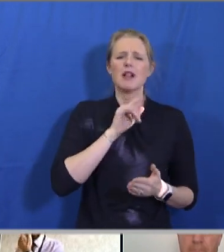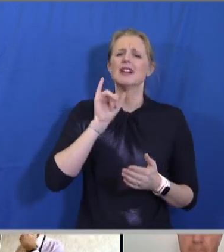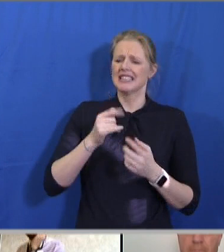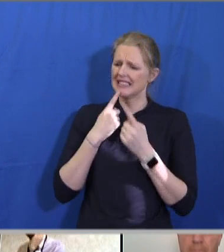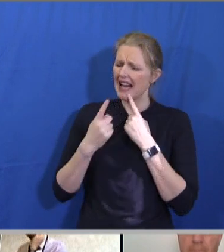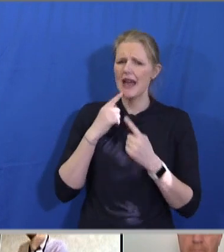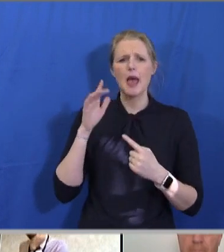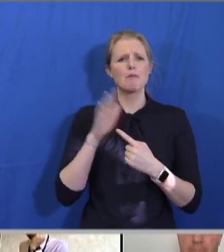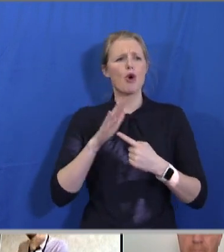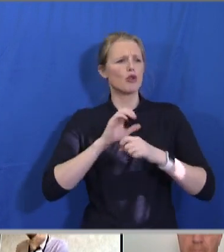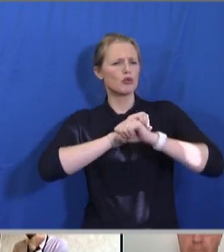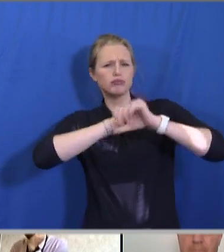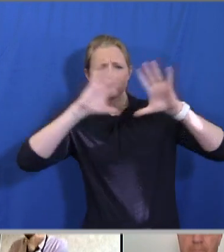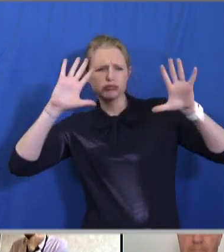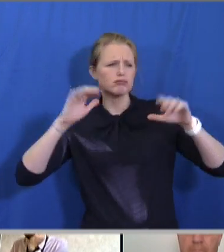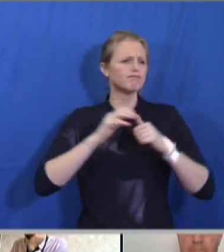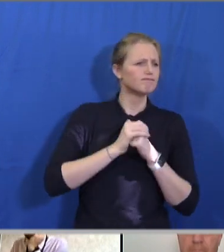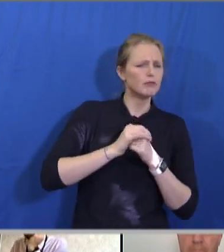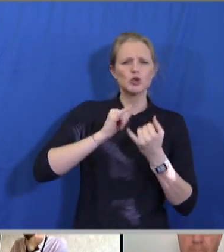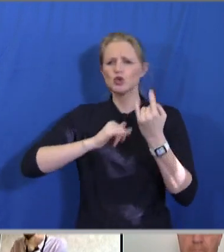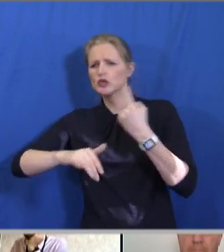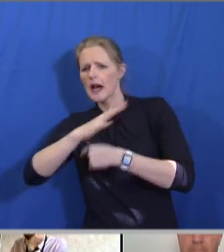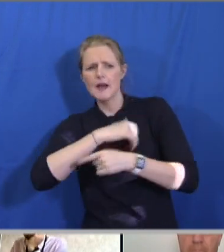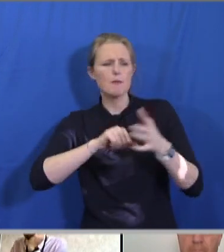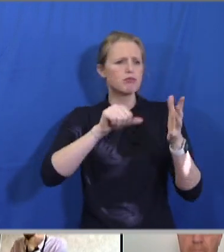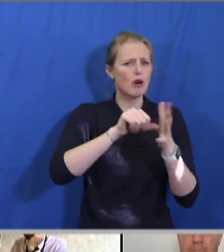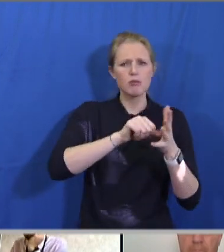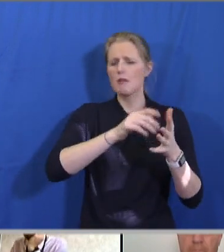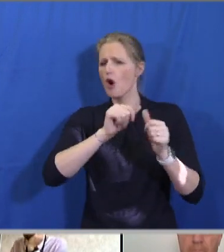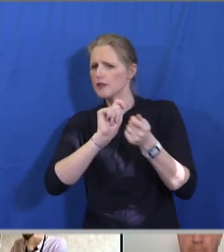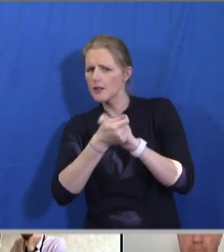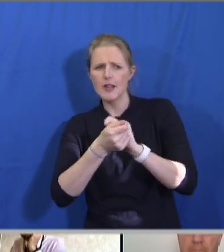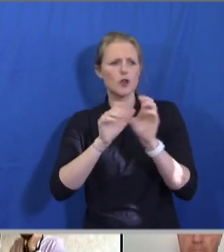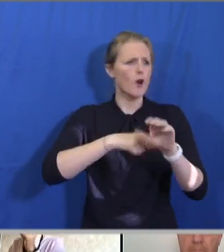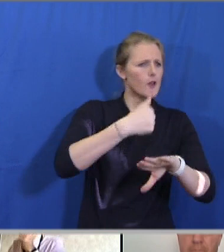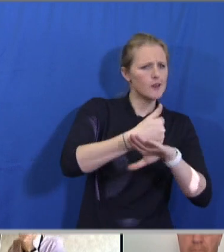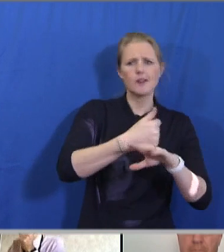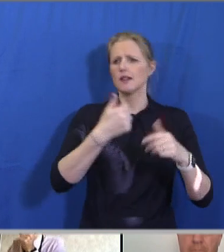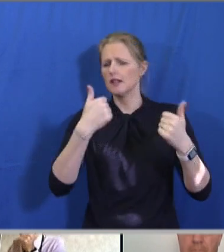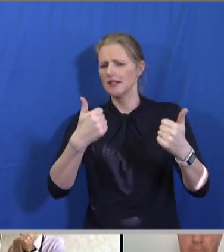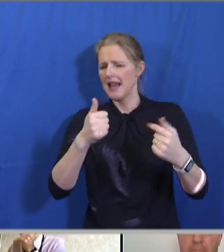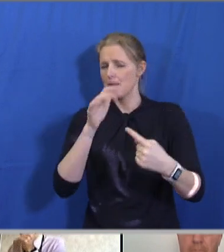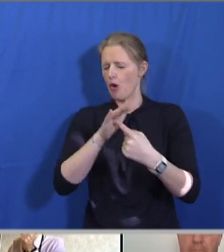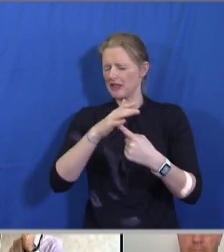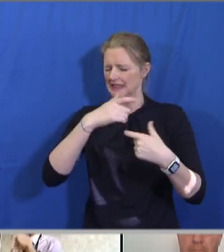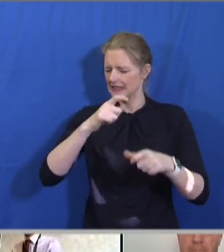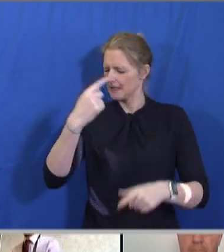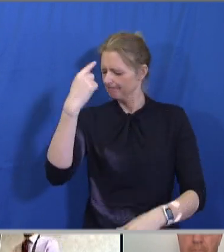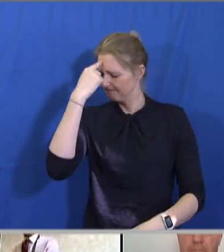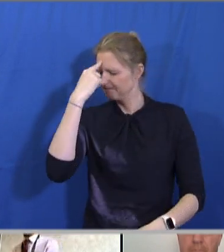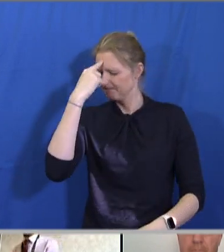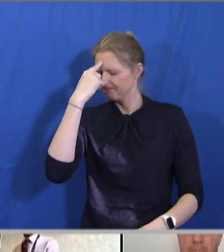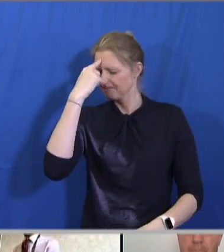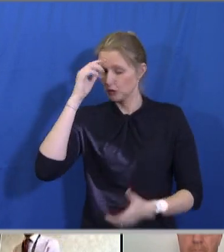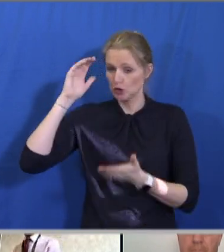bigger, I suppose, society drives or society changes, it's always important that we ensure we have a service